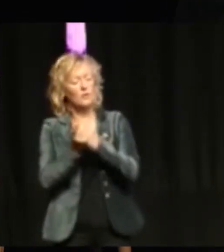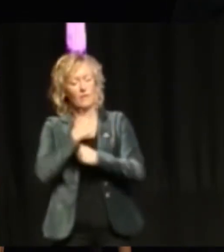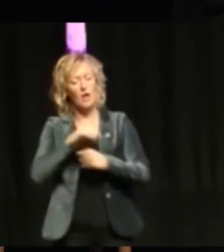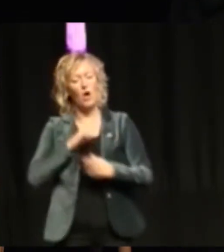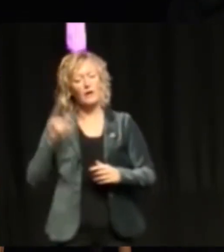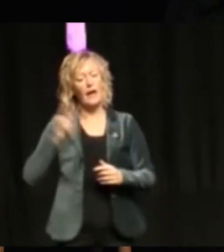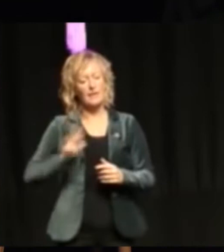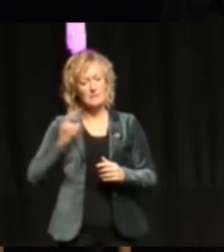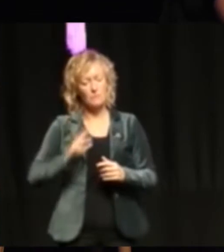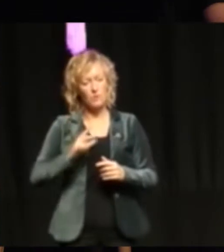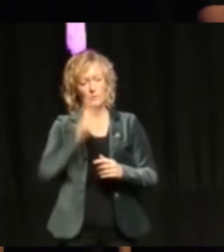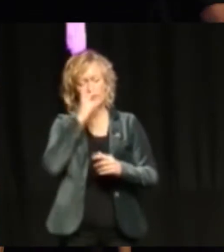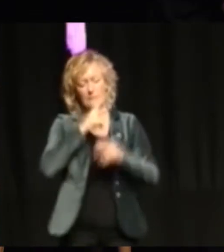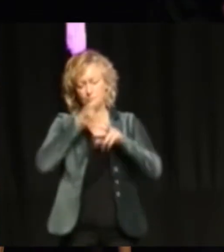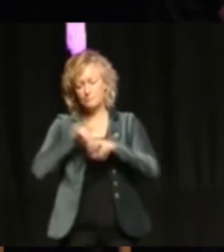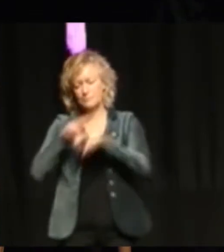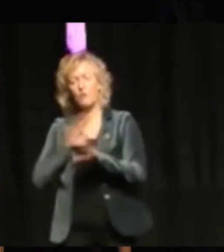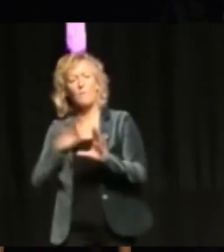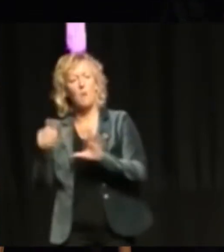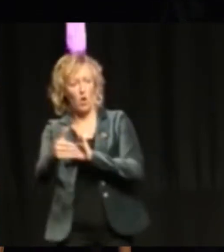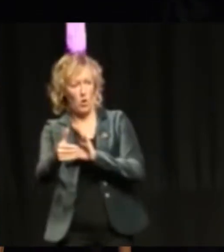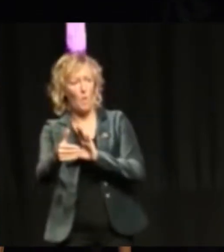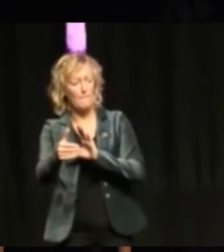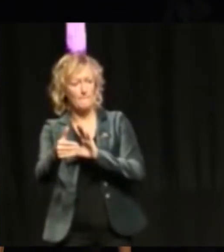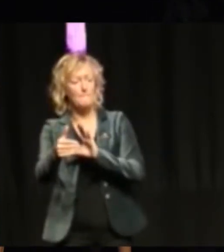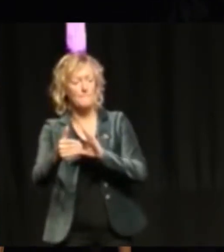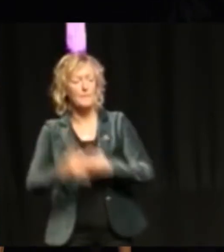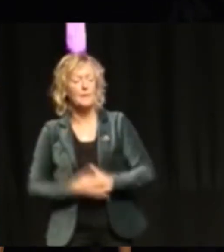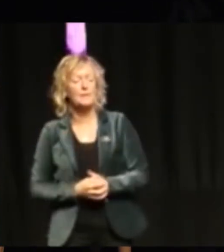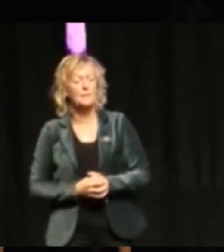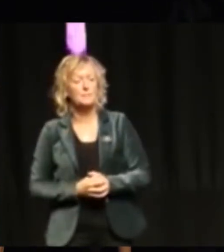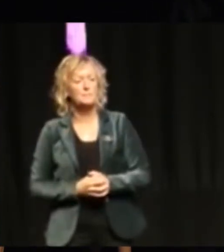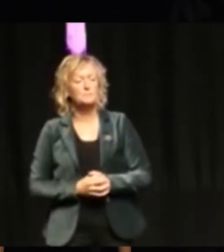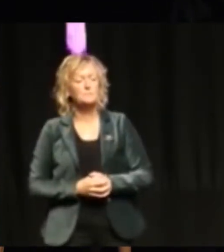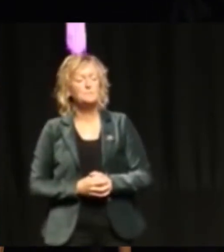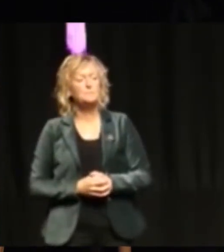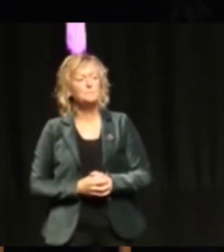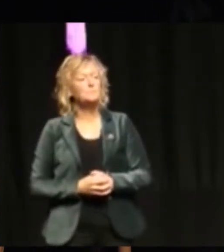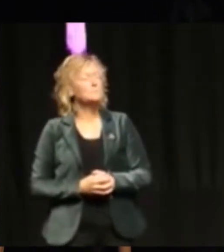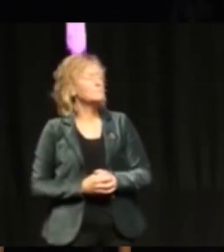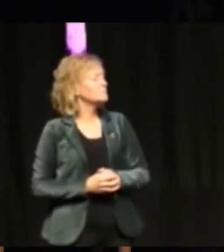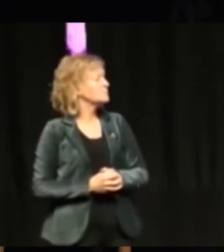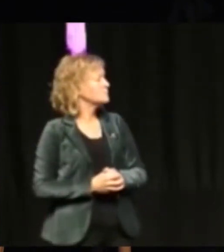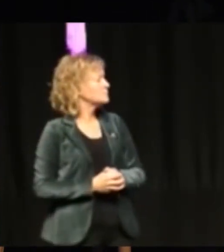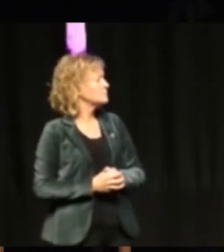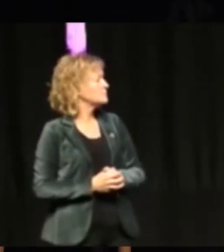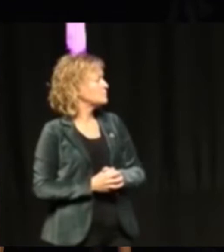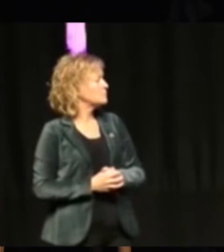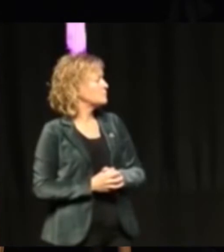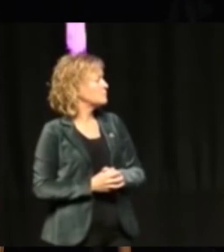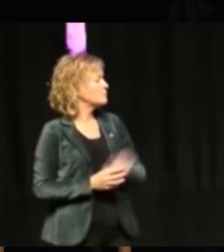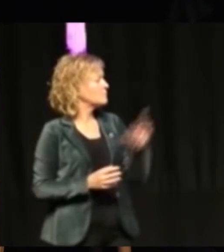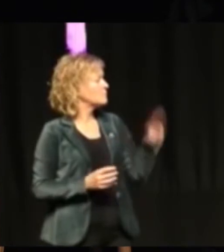find justiciability in Sweden for the violations. Yeah. How is this perceived by